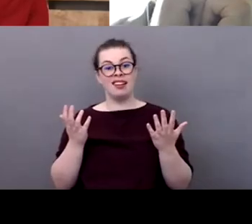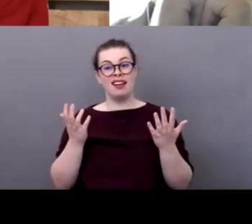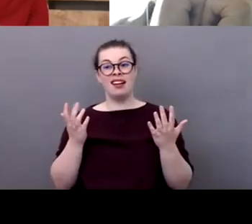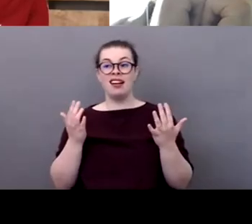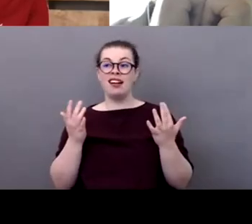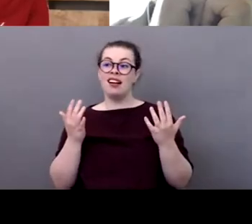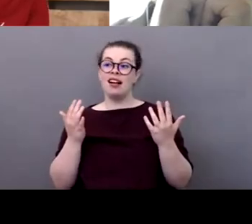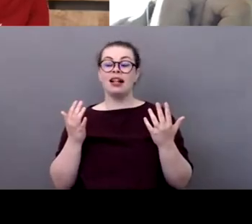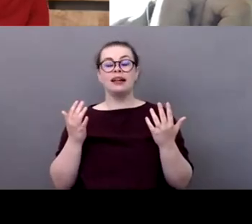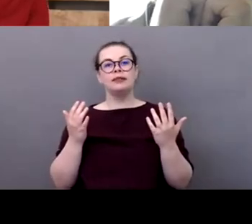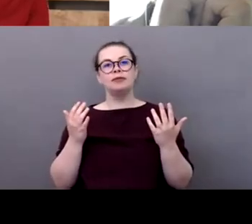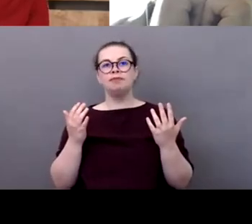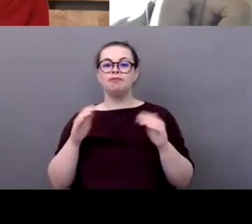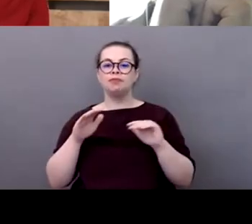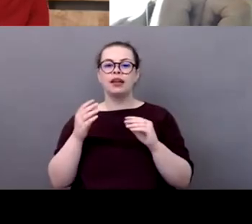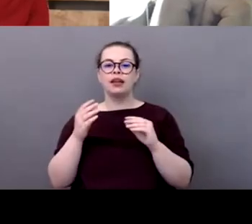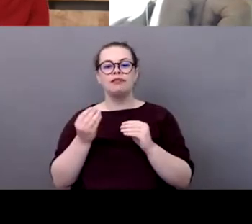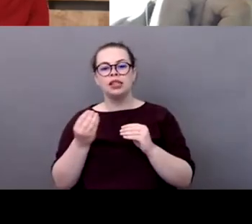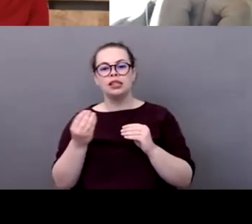more